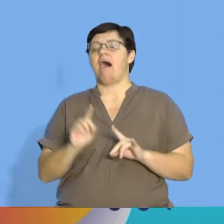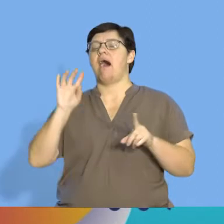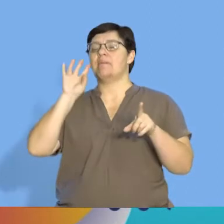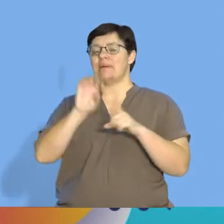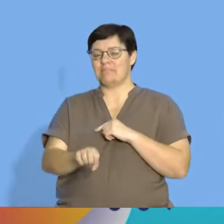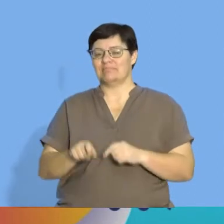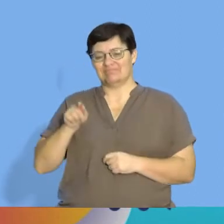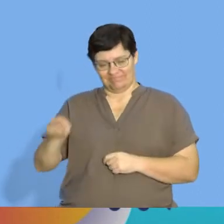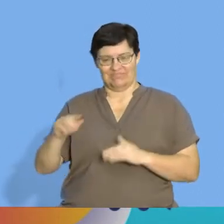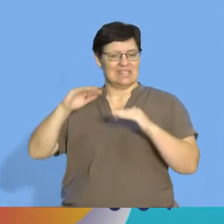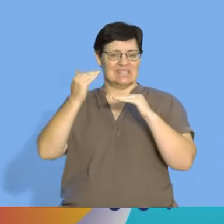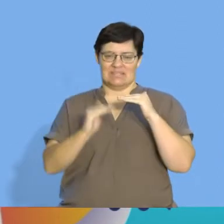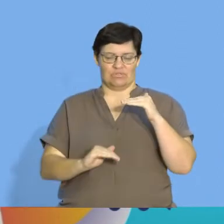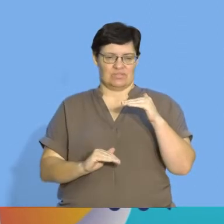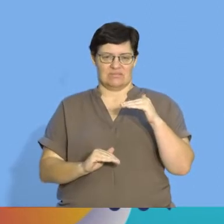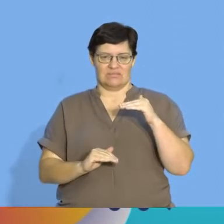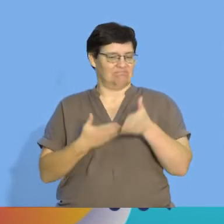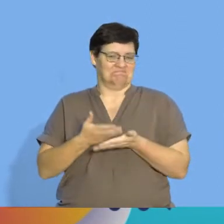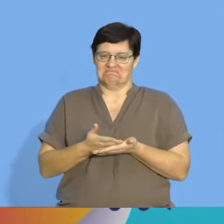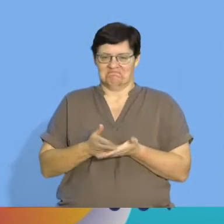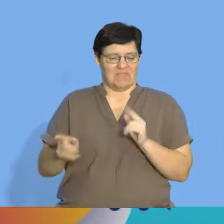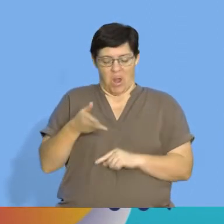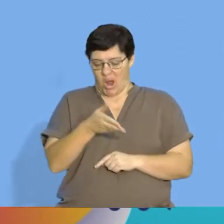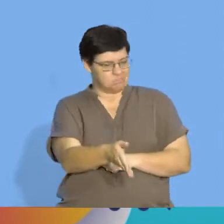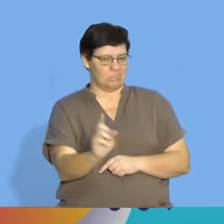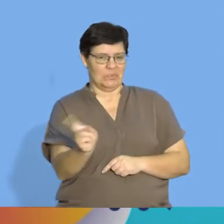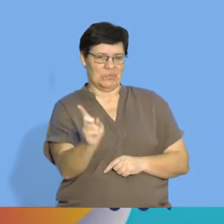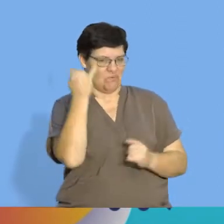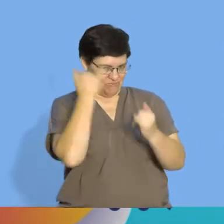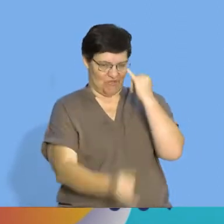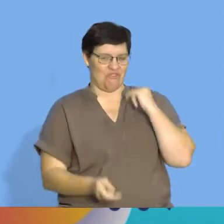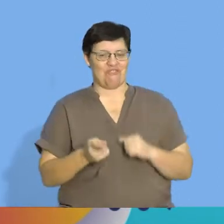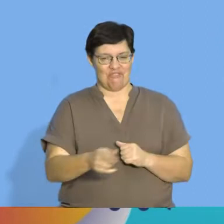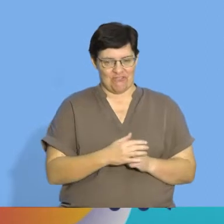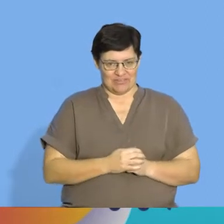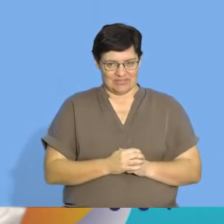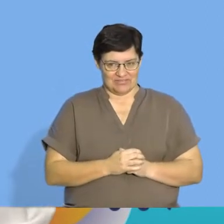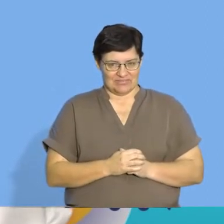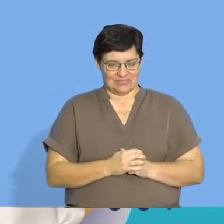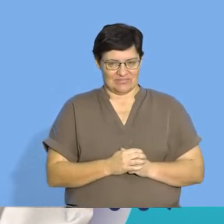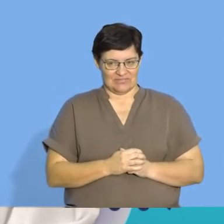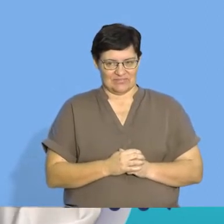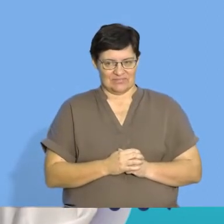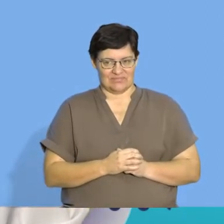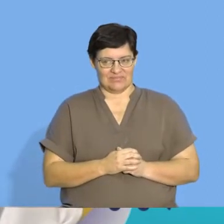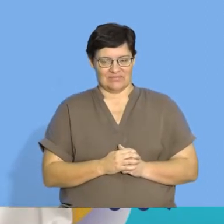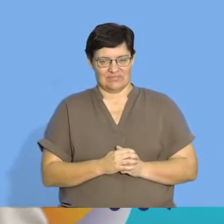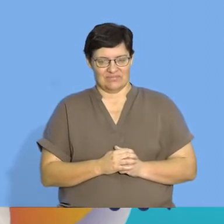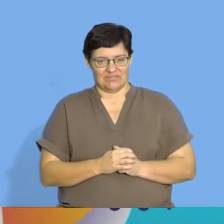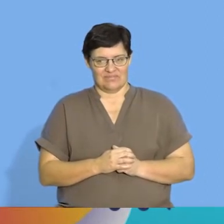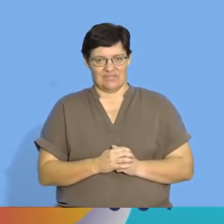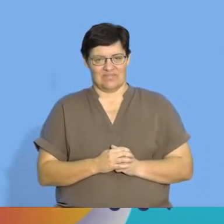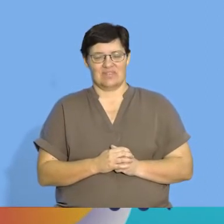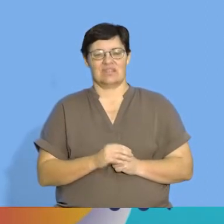can clearly see that depreciation should not appear in my cash budget.